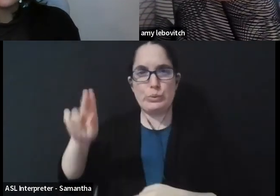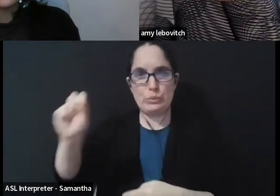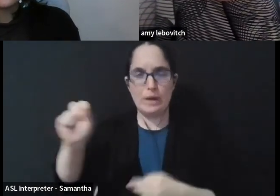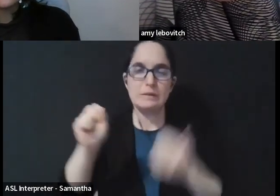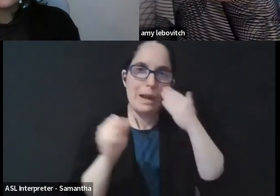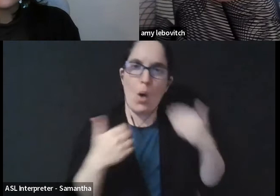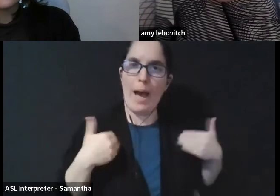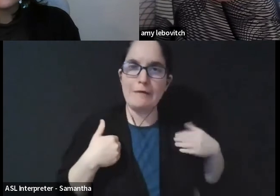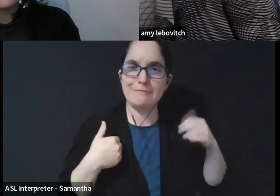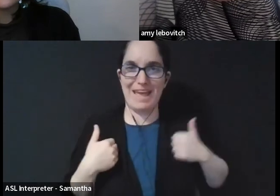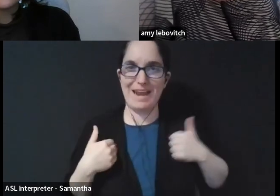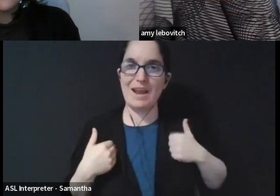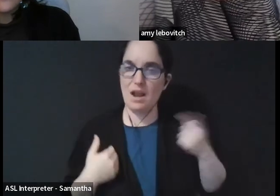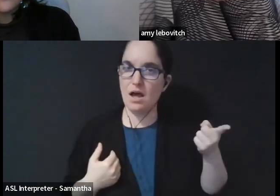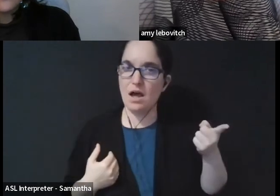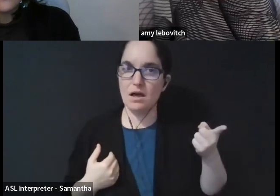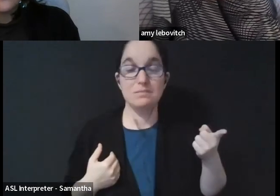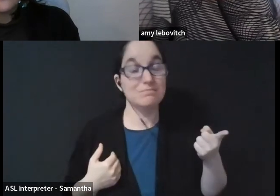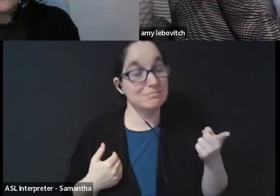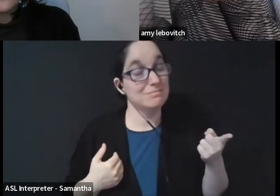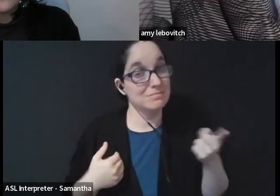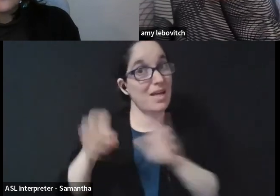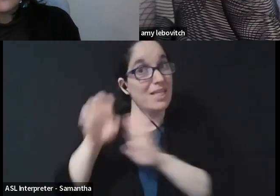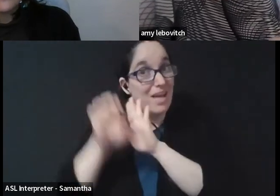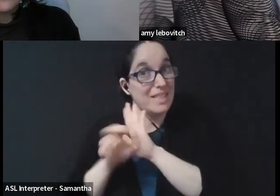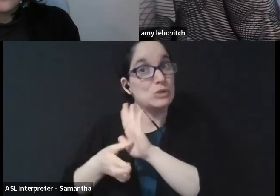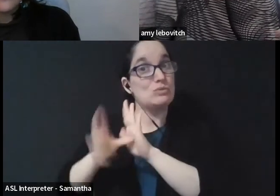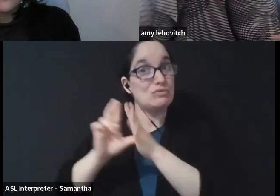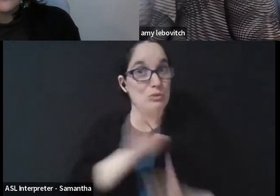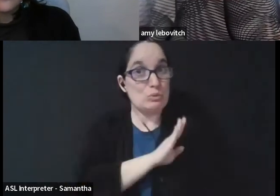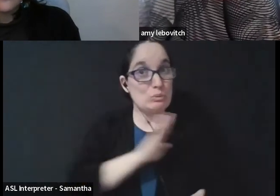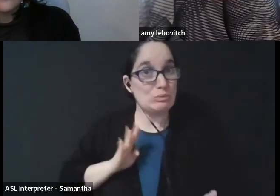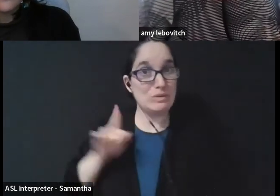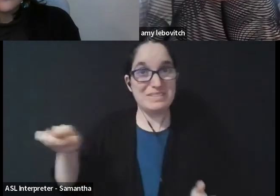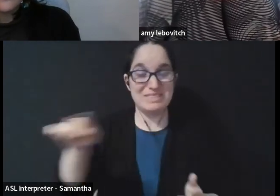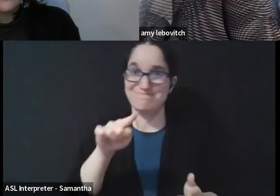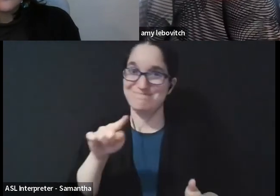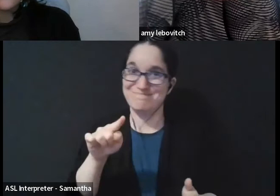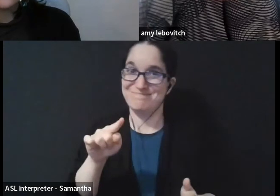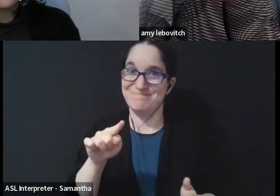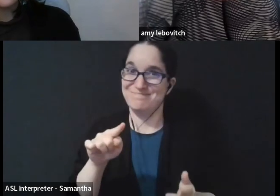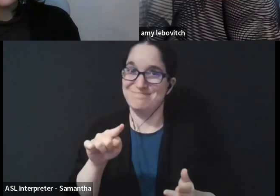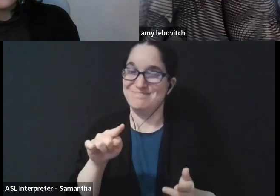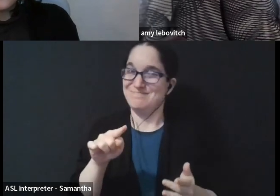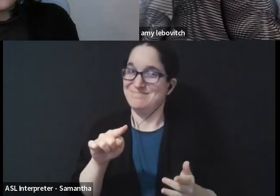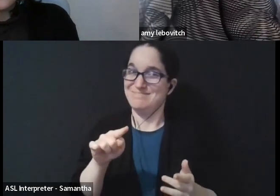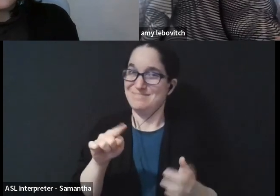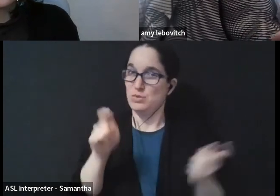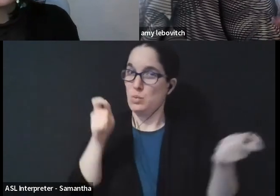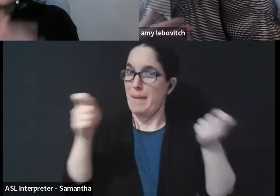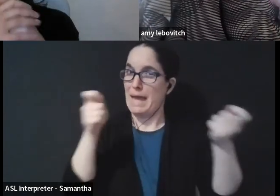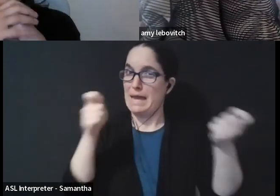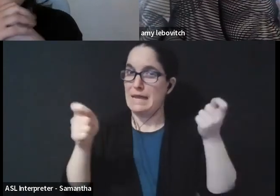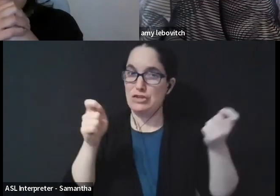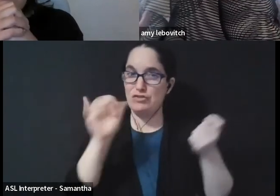but they are clearly, at least to us, not very equipped to handle, for example,